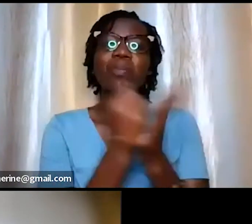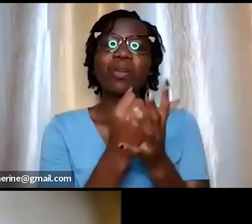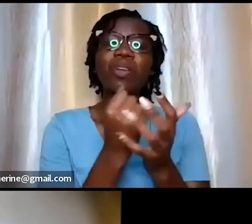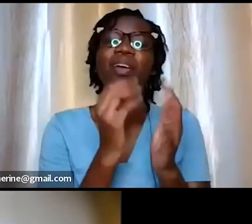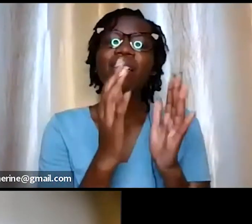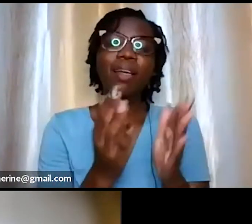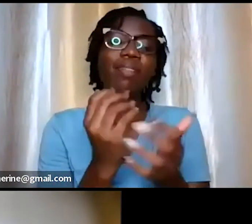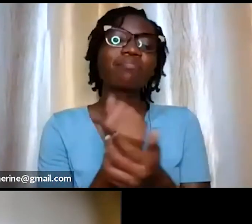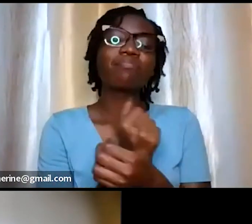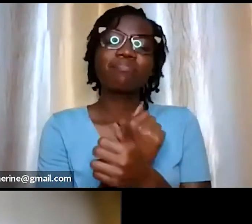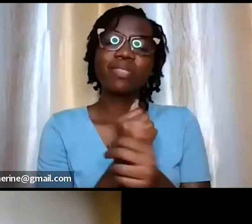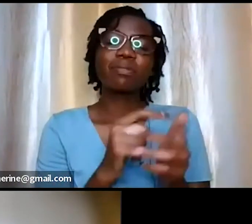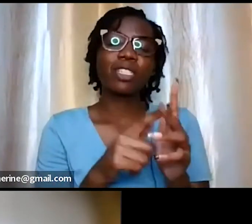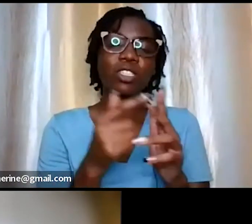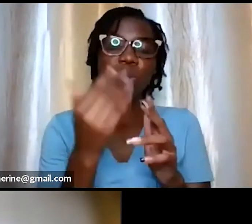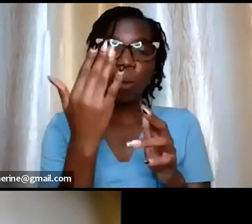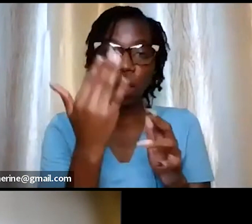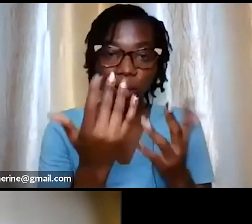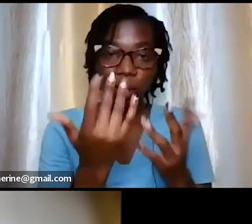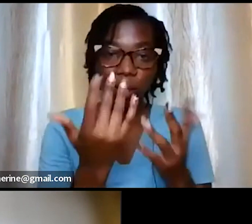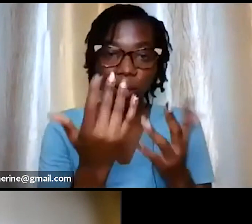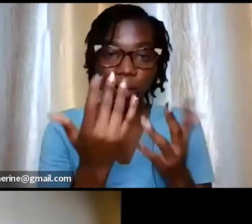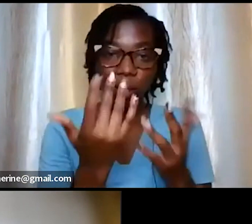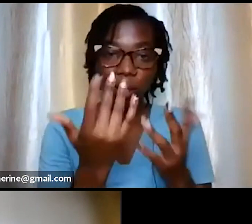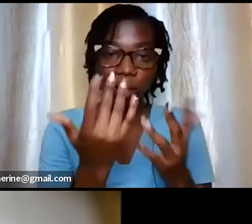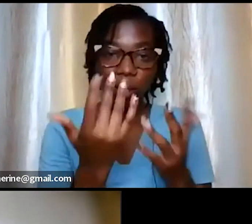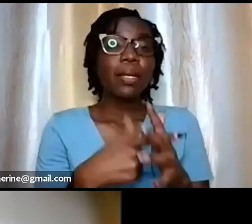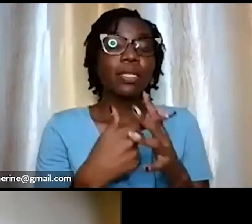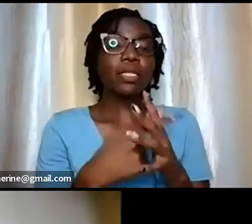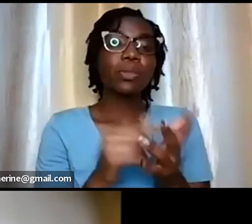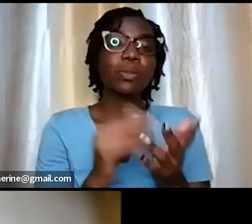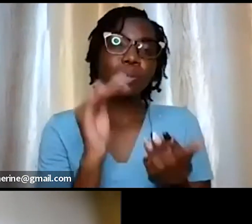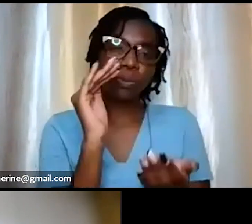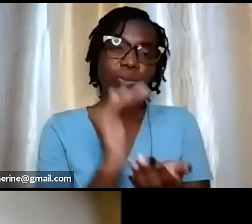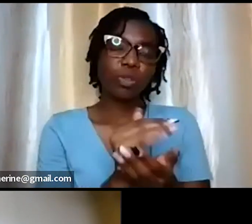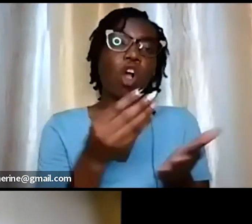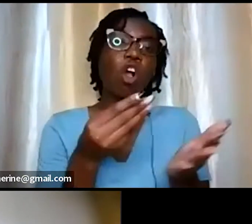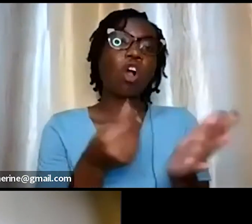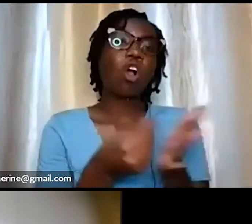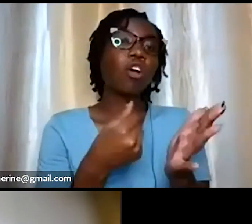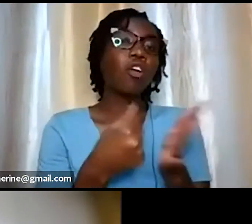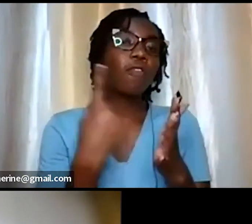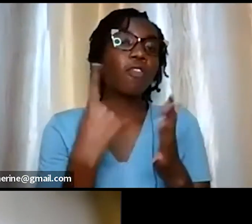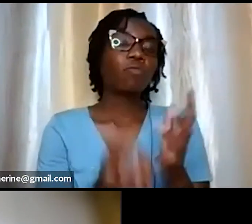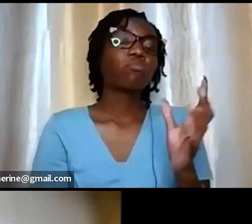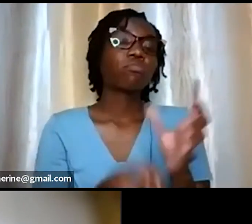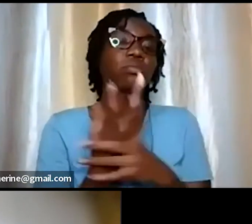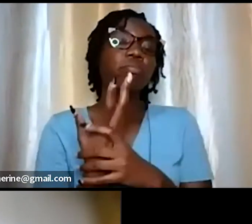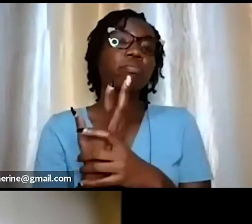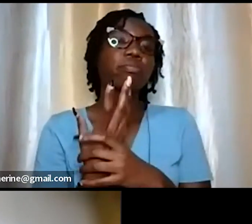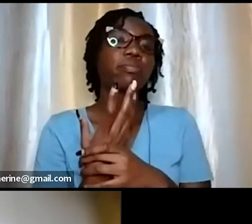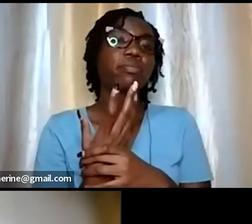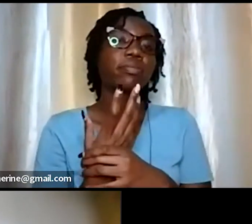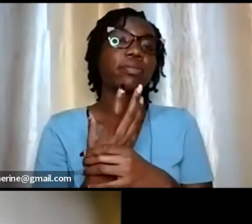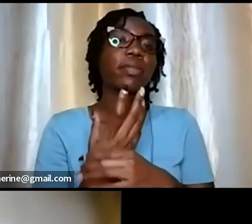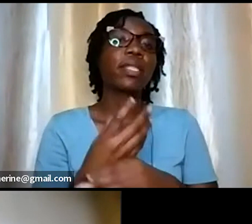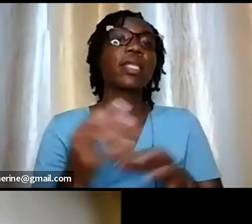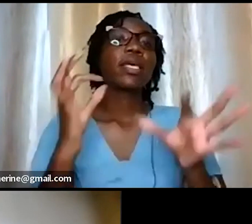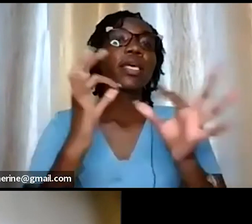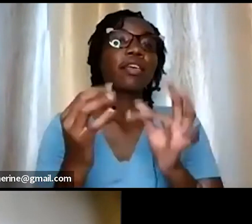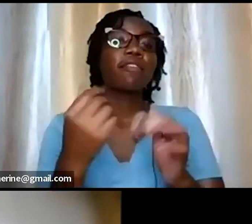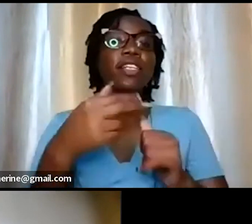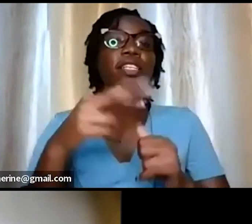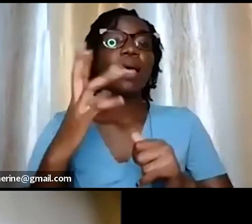machines reduce costs of production. If a HR person embraces